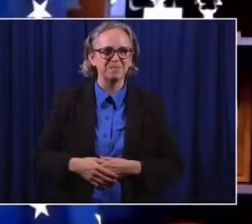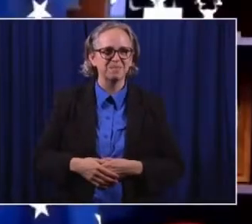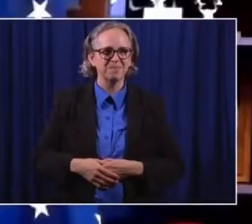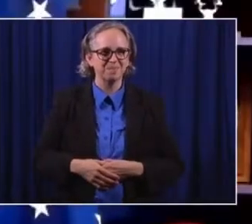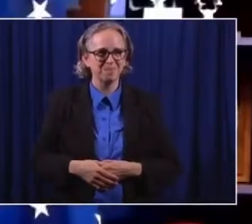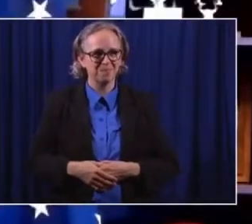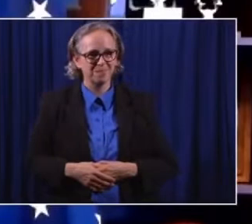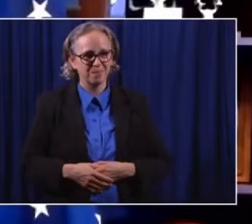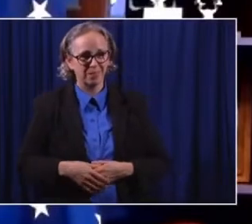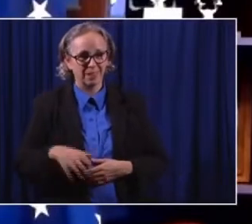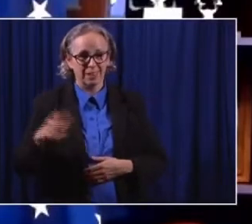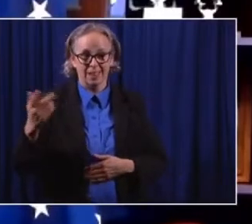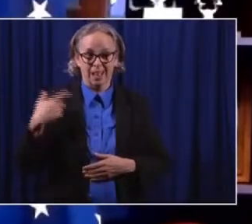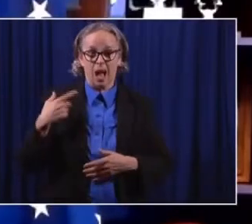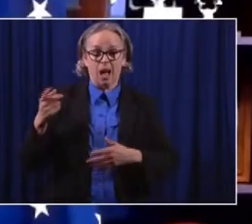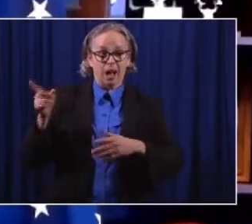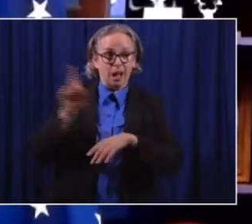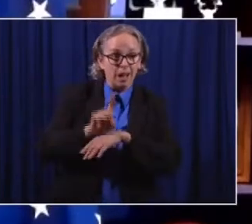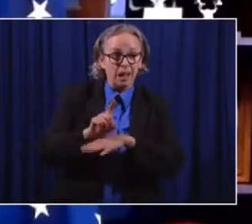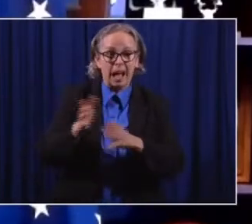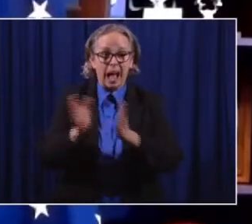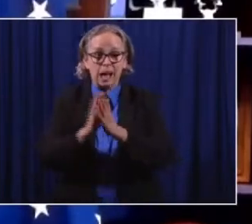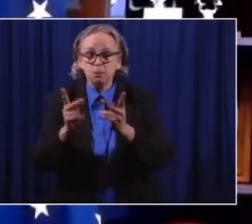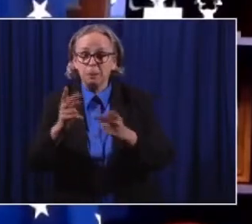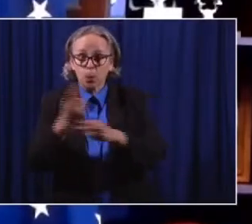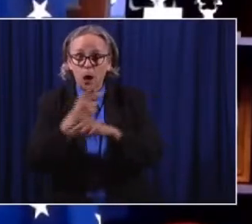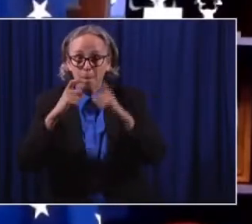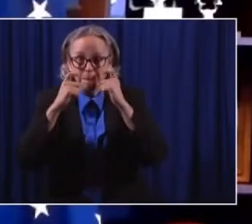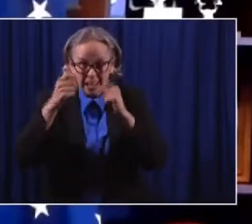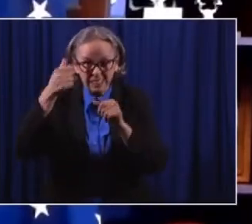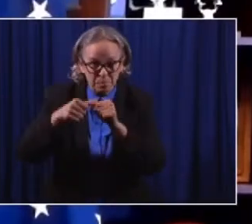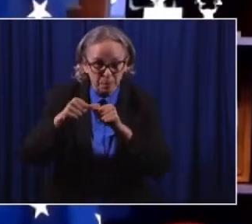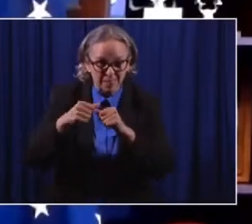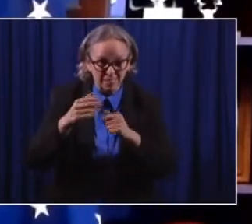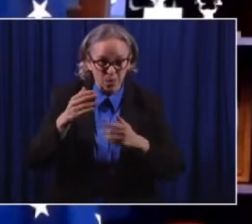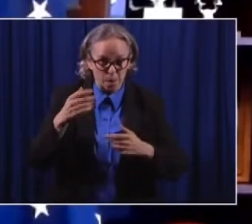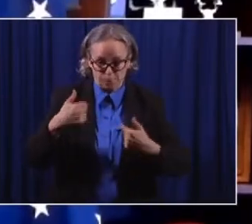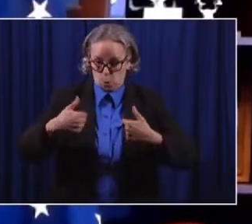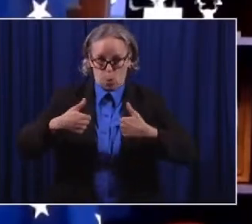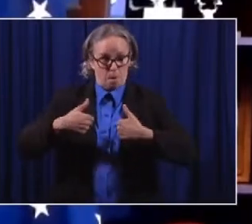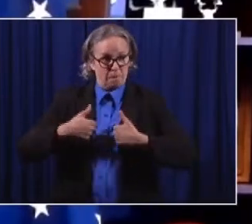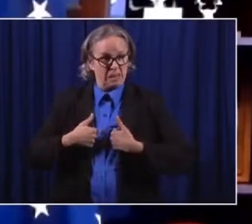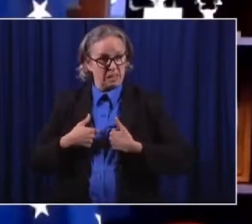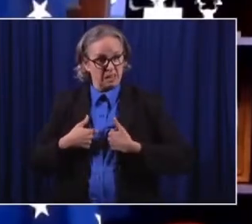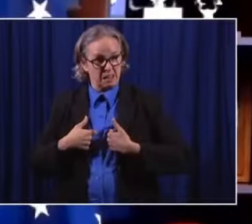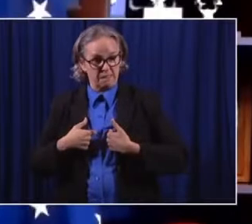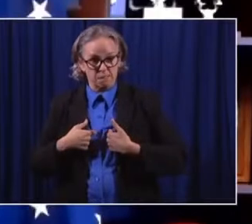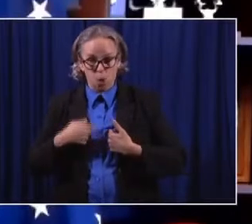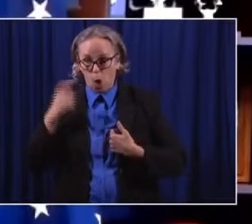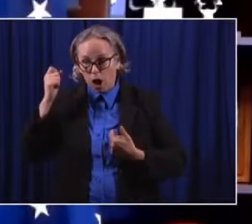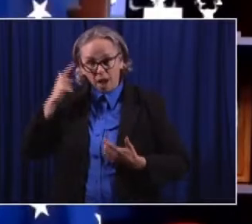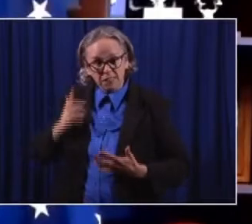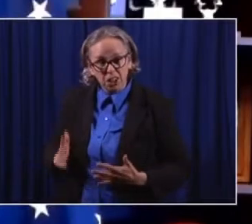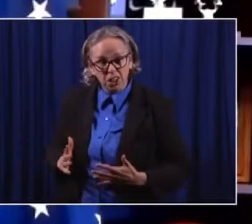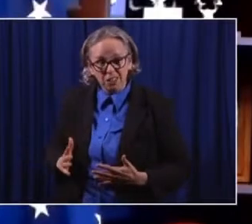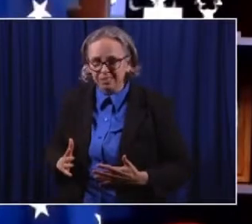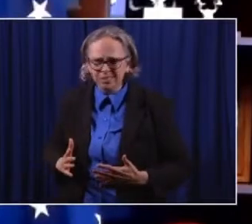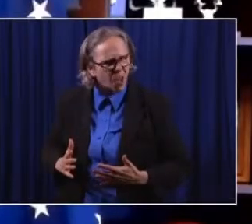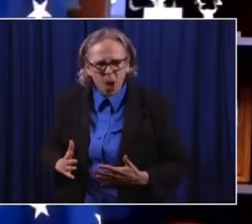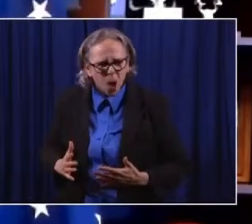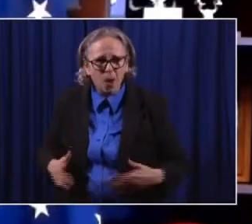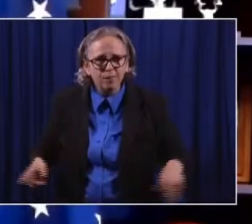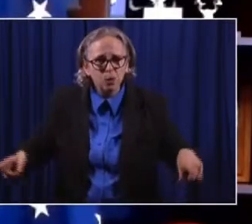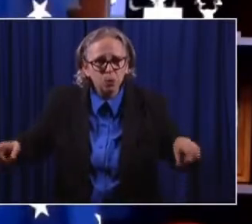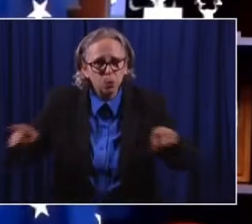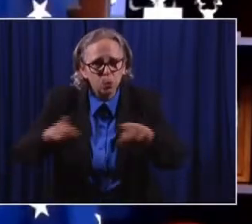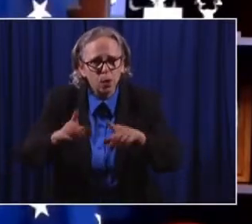to wear masks, we're not doing it for our benefit, for the governor's or mine. We're doing it for them. I mean, I want the